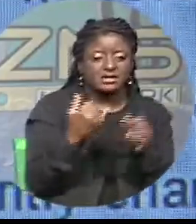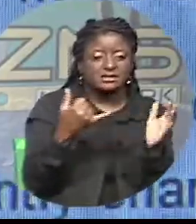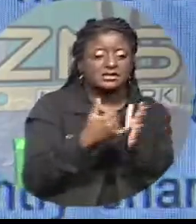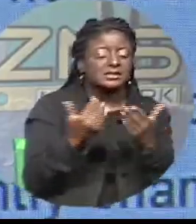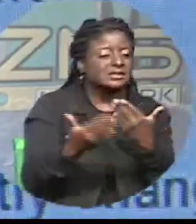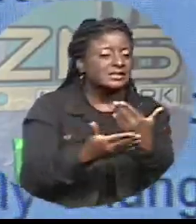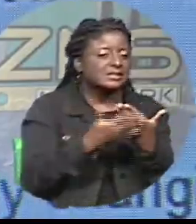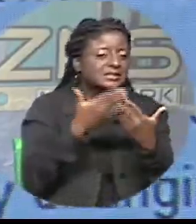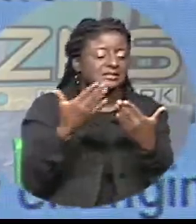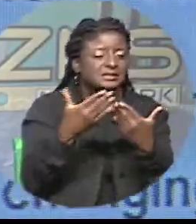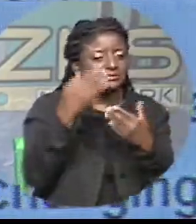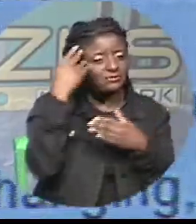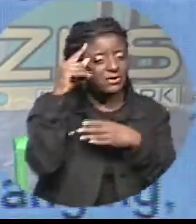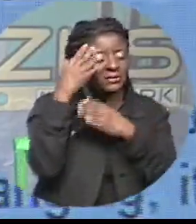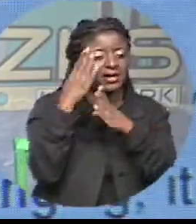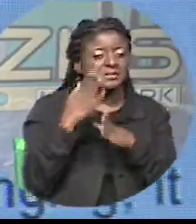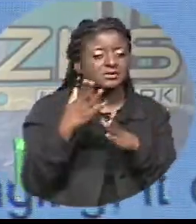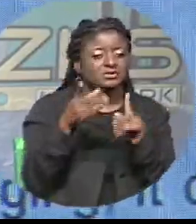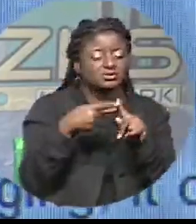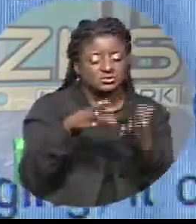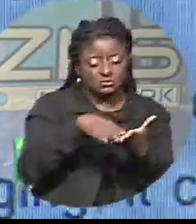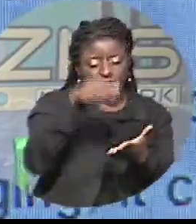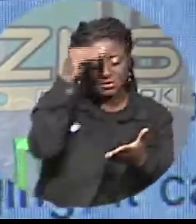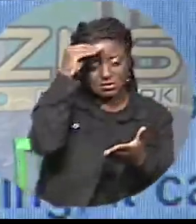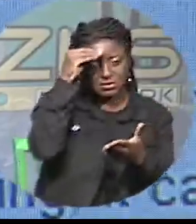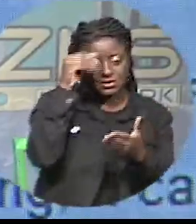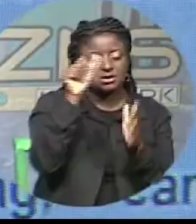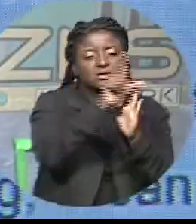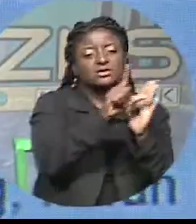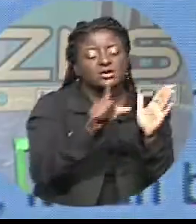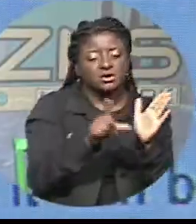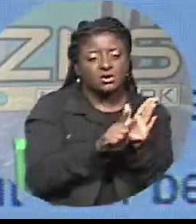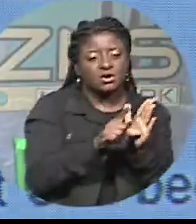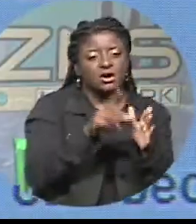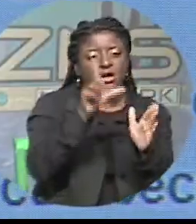Bahamians to familiarize themselves with the law. It can be accessed at